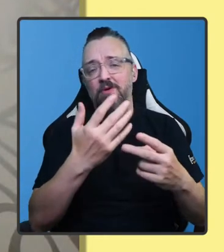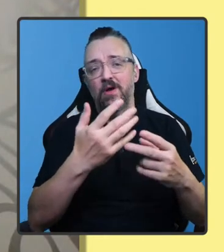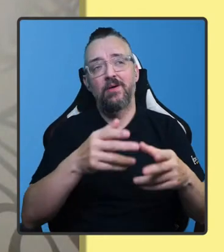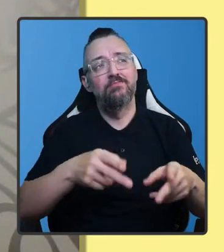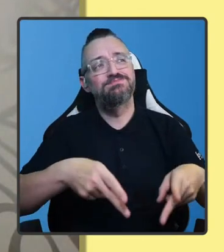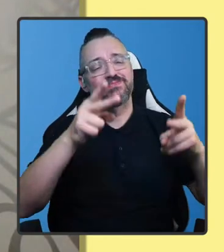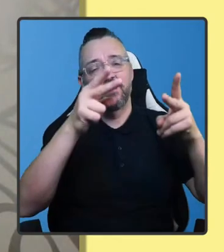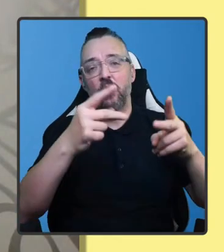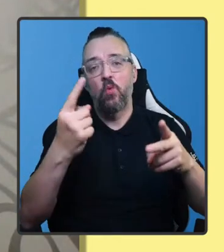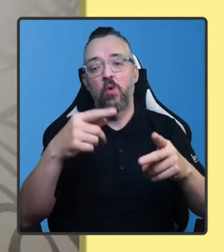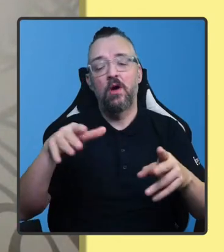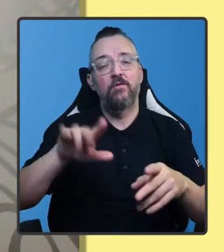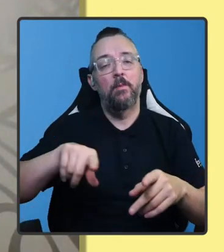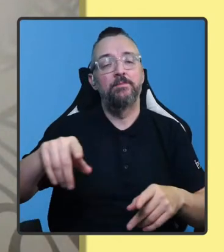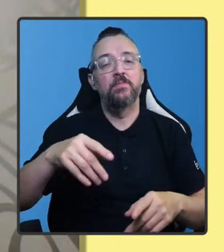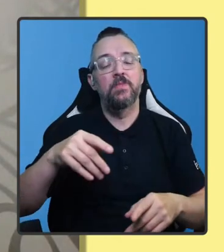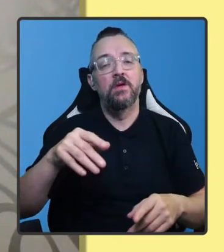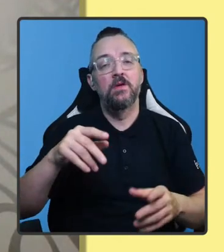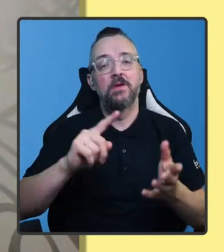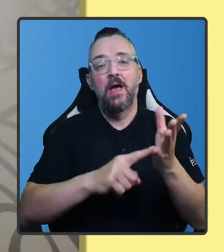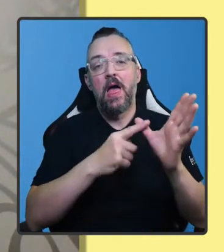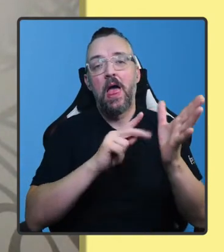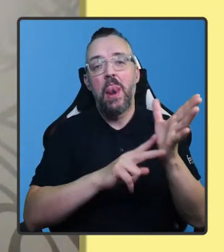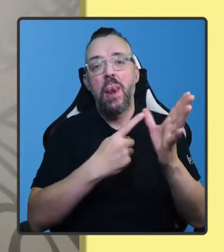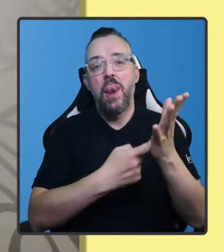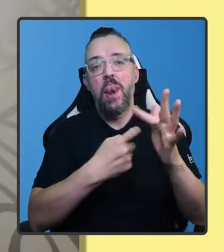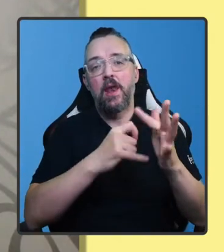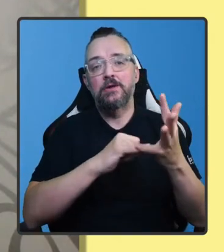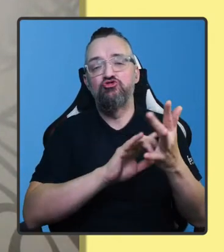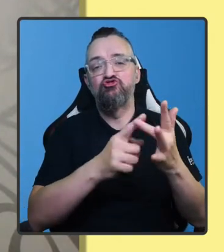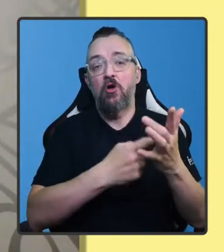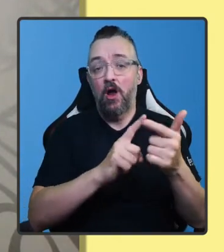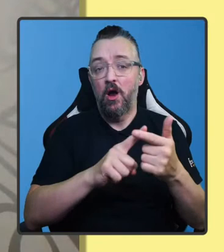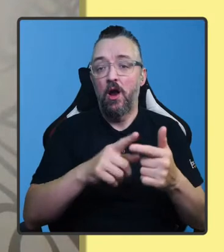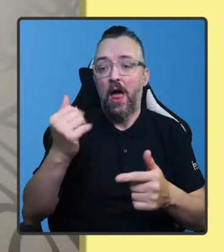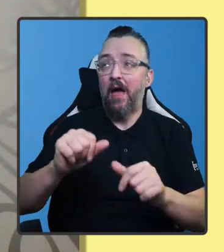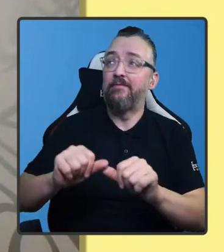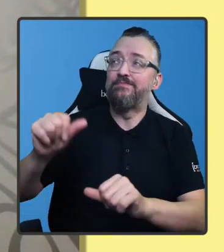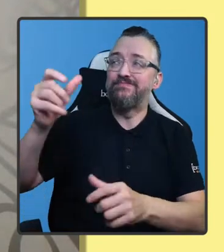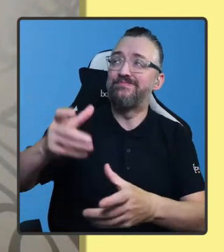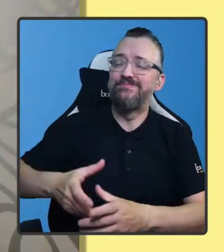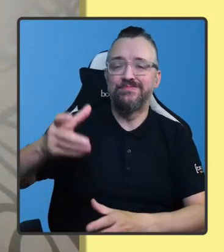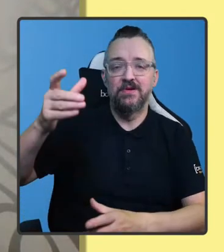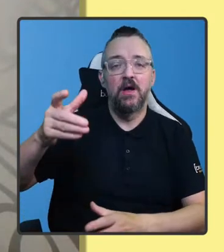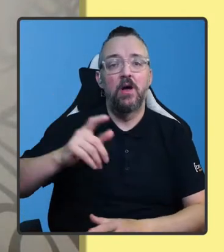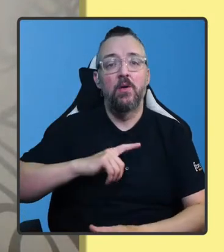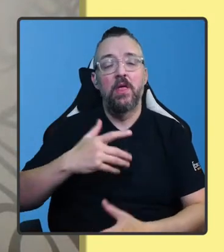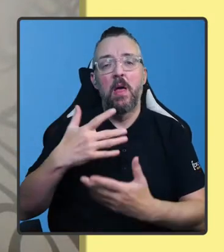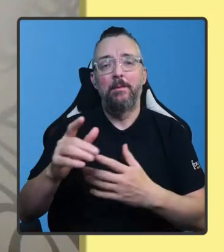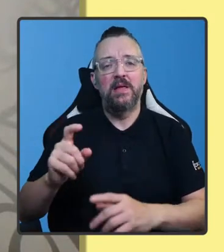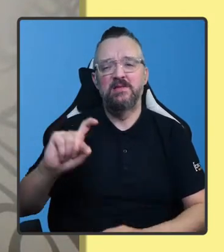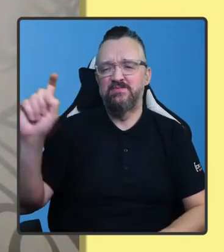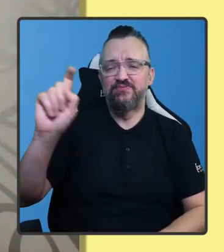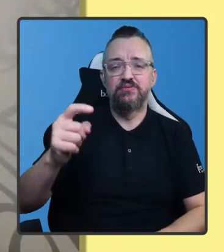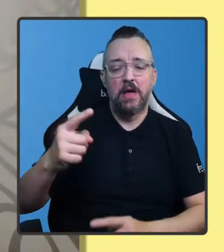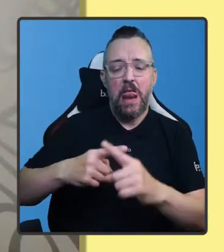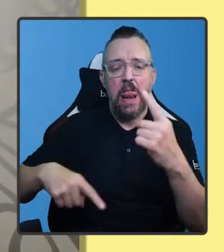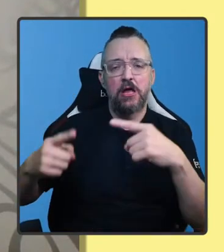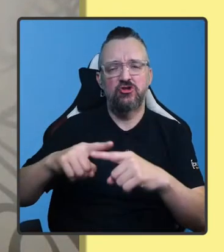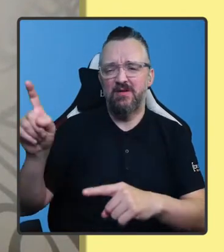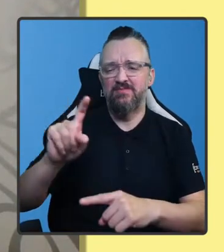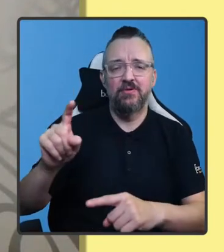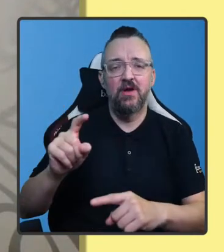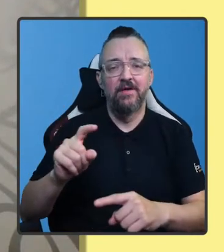Lanarkshire who lost their lives in the Spanish Civil War. It was vandalised with fascist graffiti last year, and it's